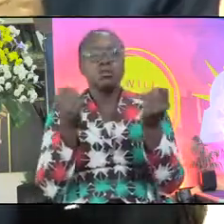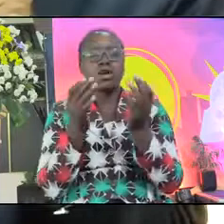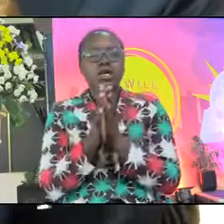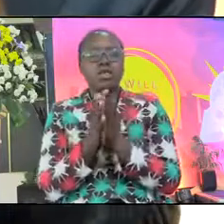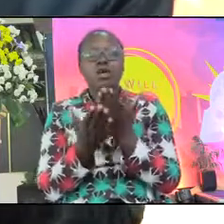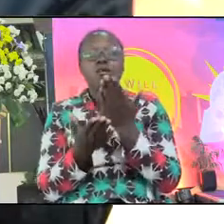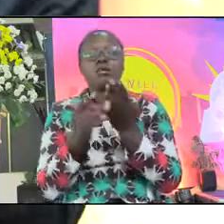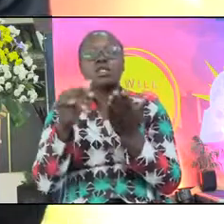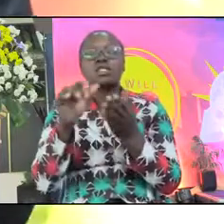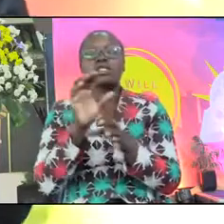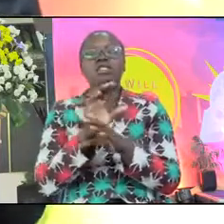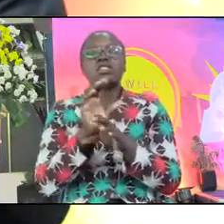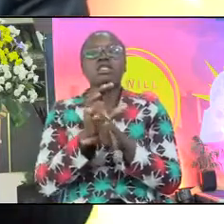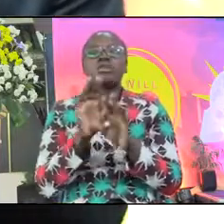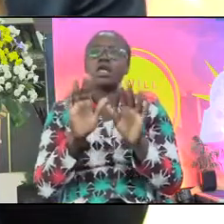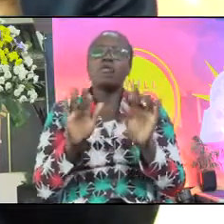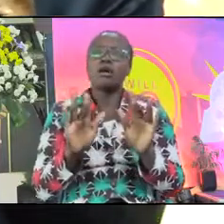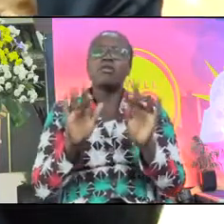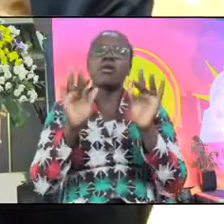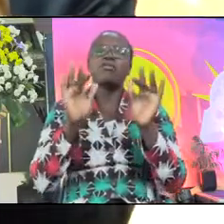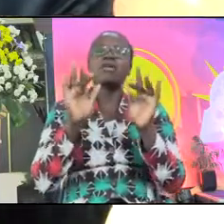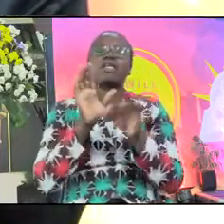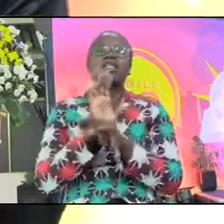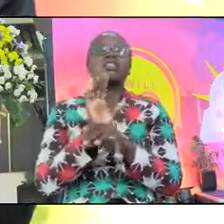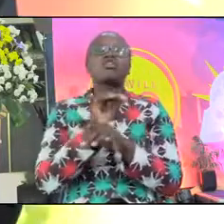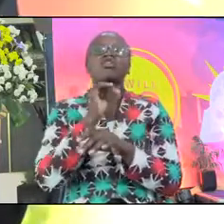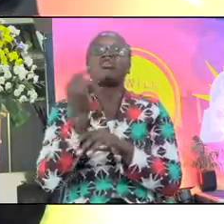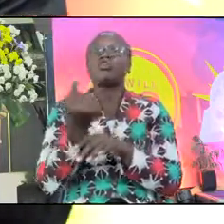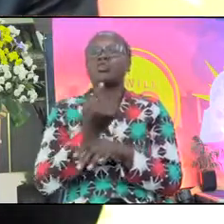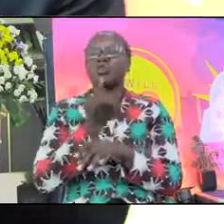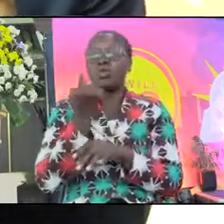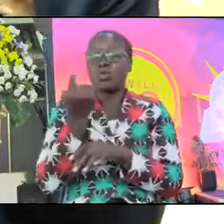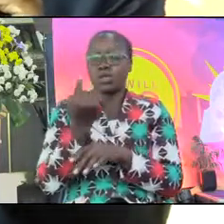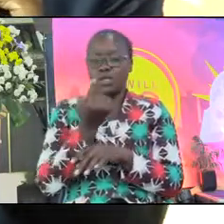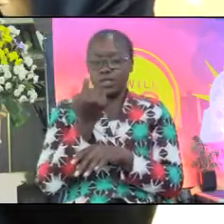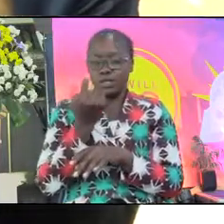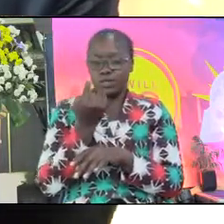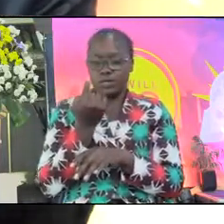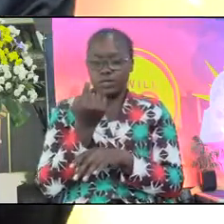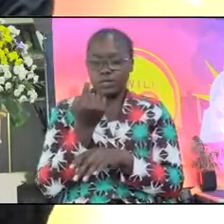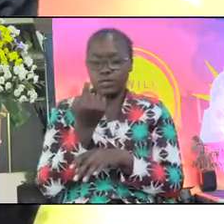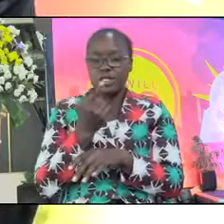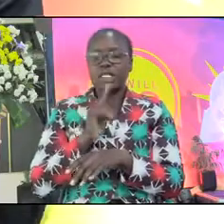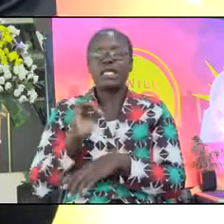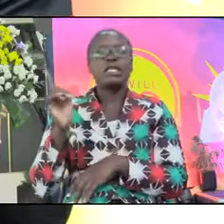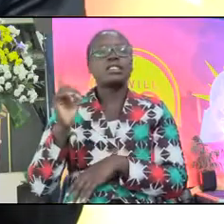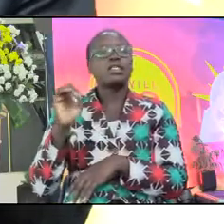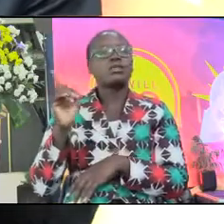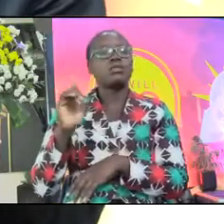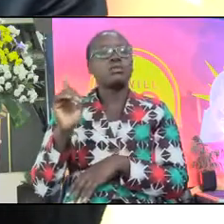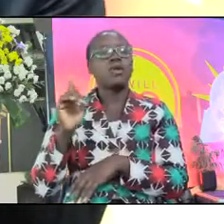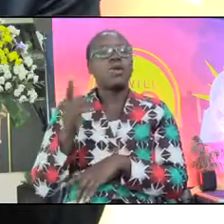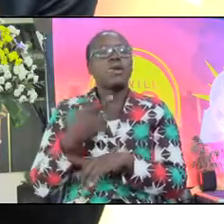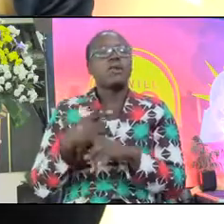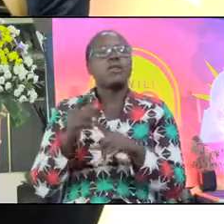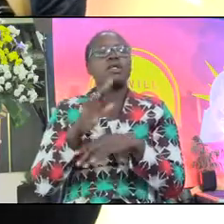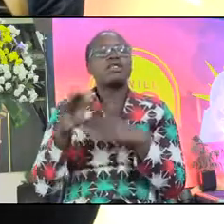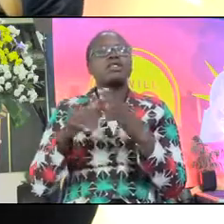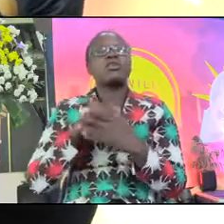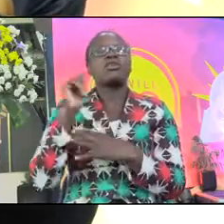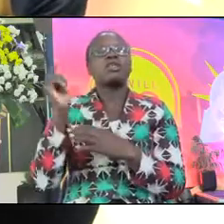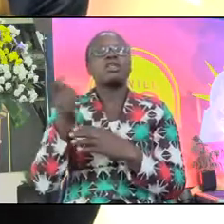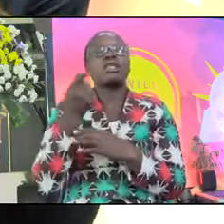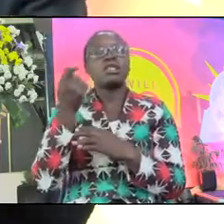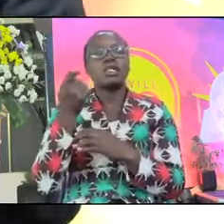may this church be a model church, not only in Nairobi, but in all of